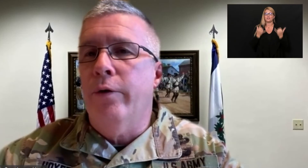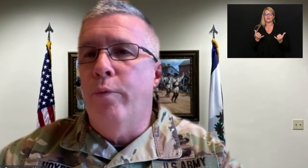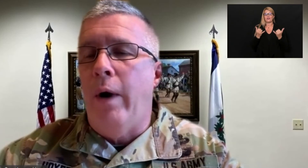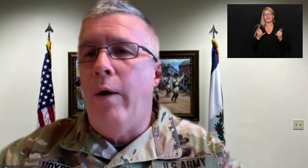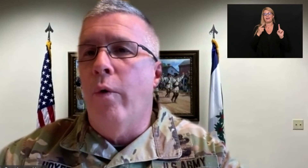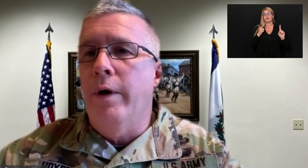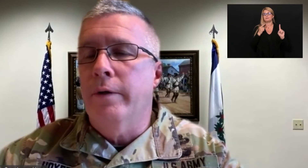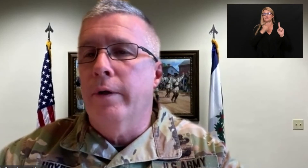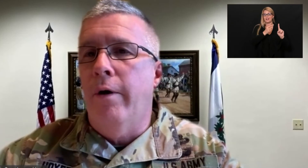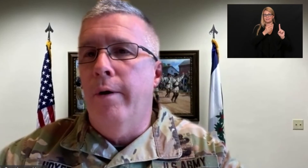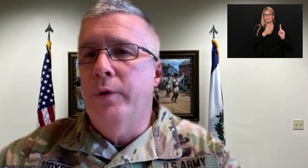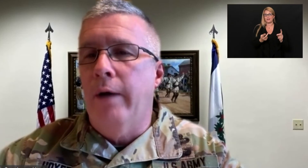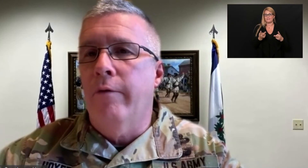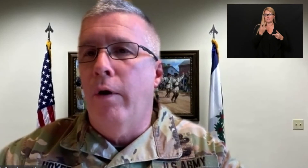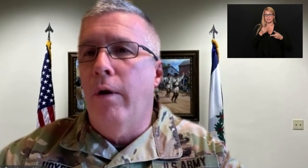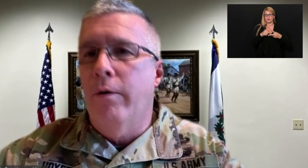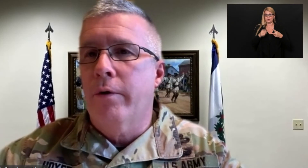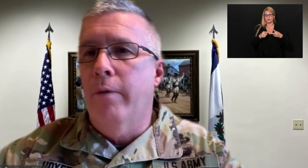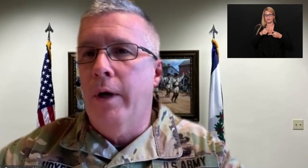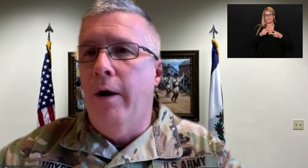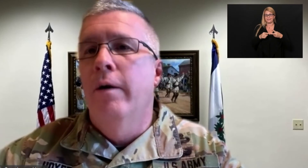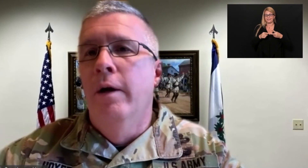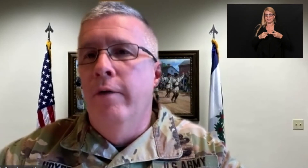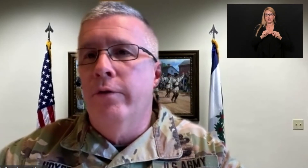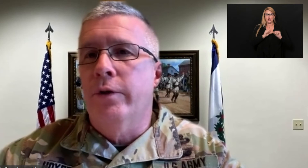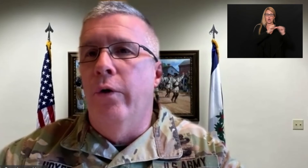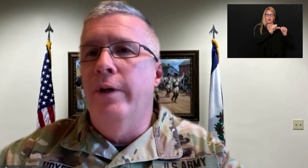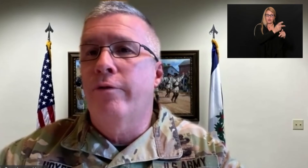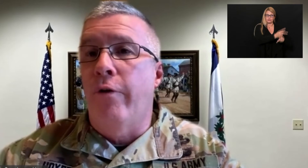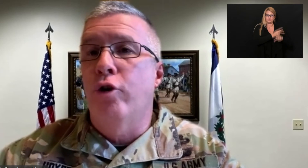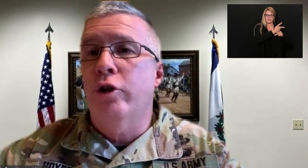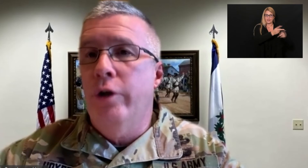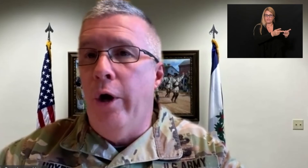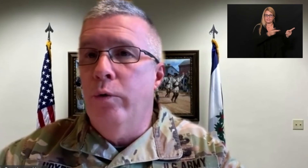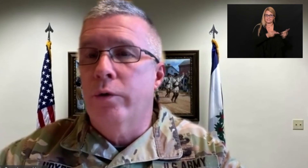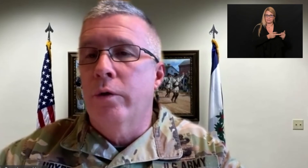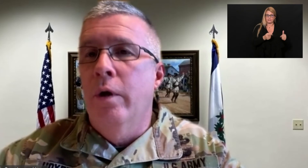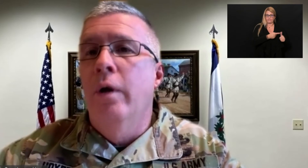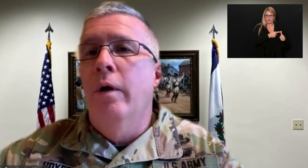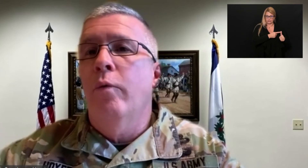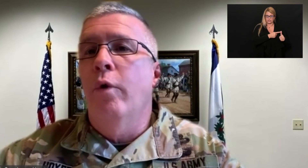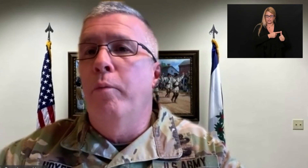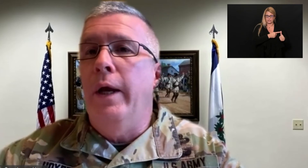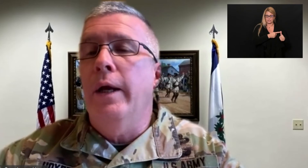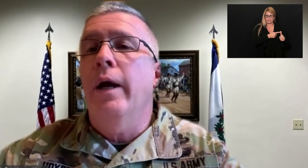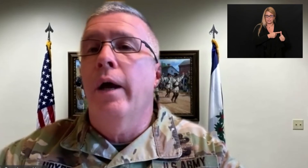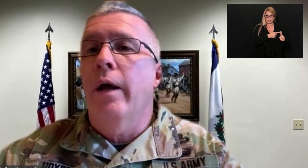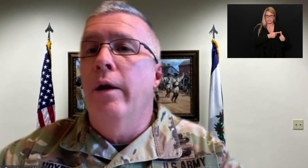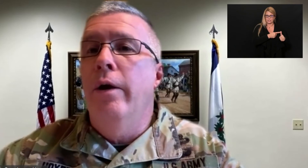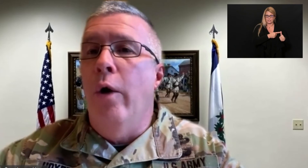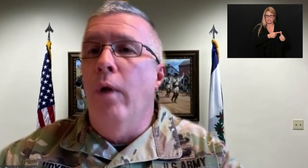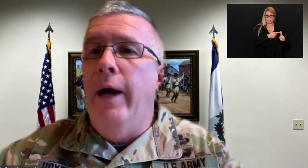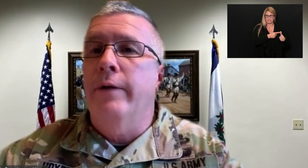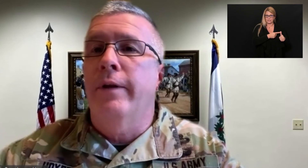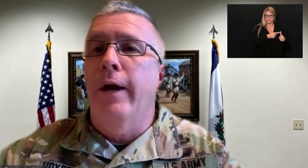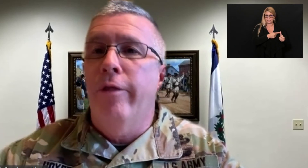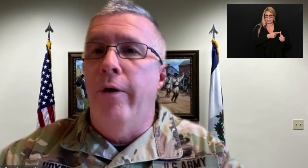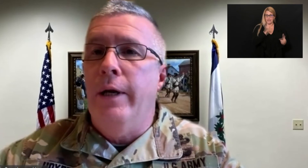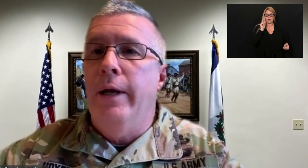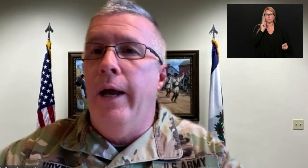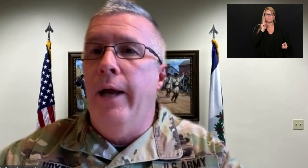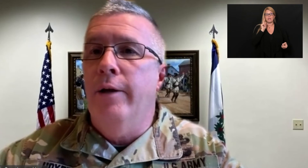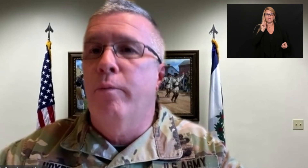out, the two priorities, and the current objective on long-term care facilities' first dose would be no less